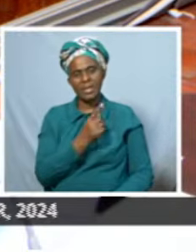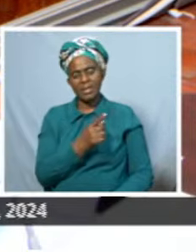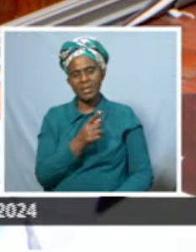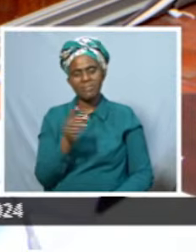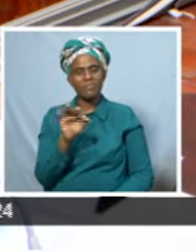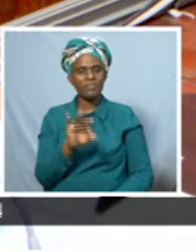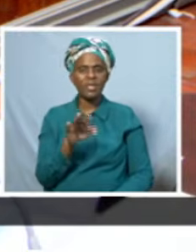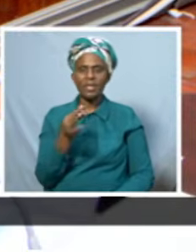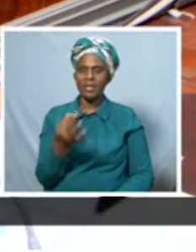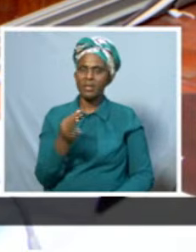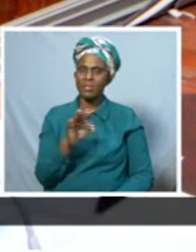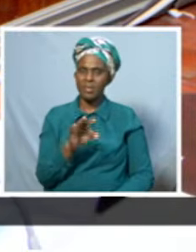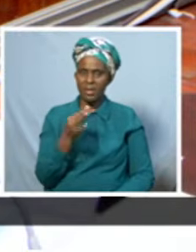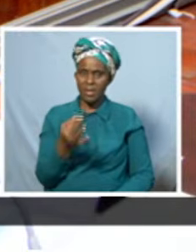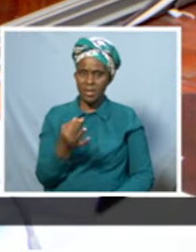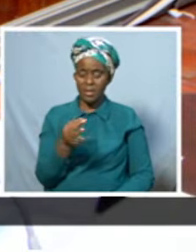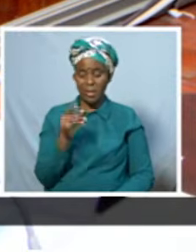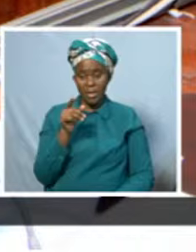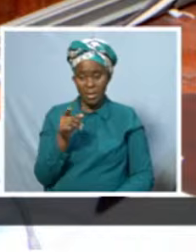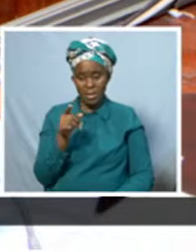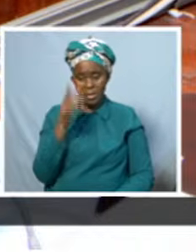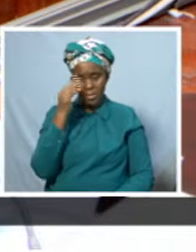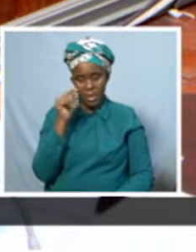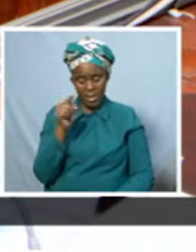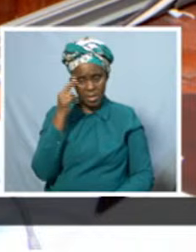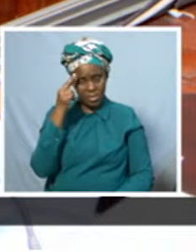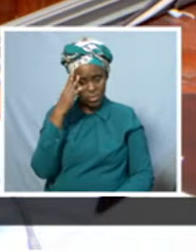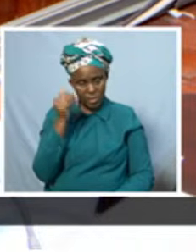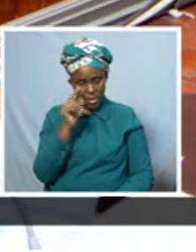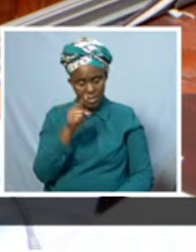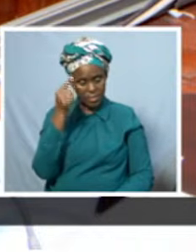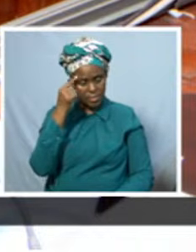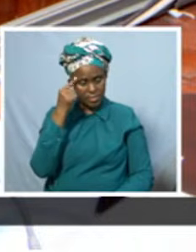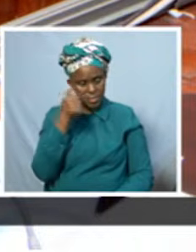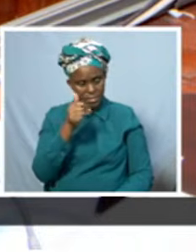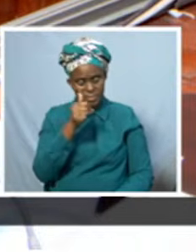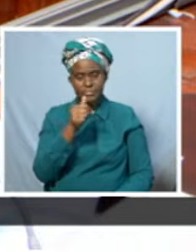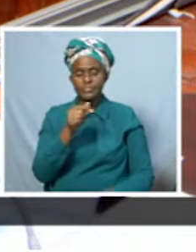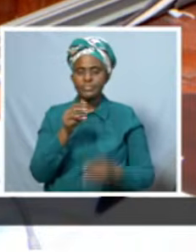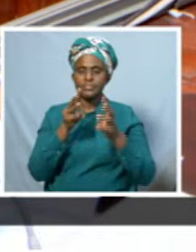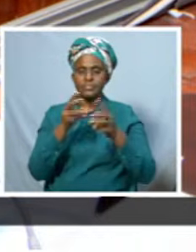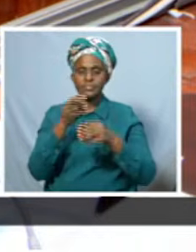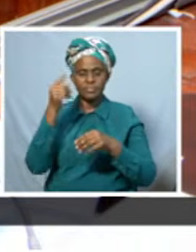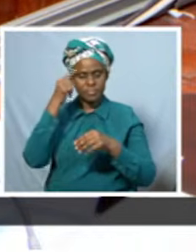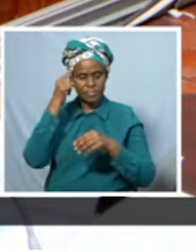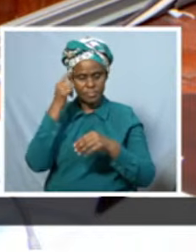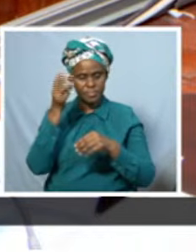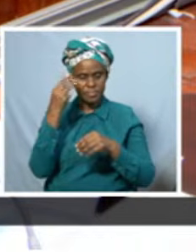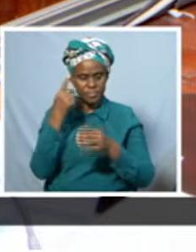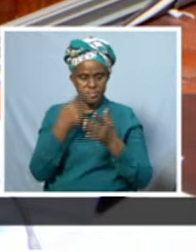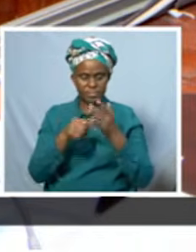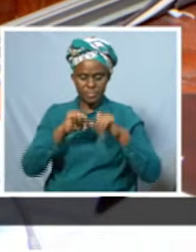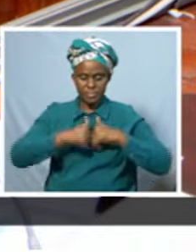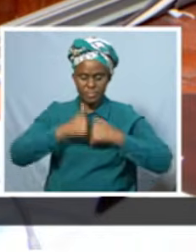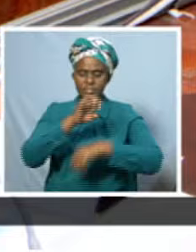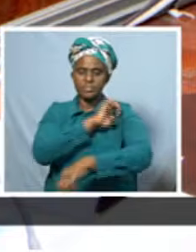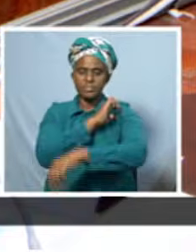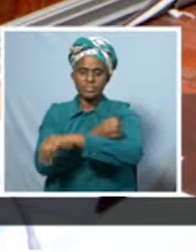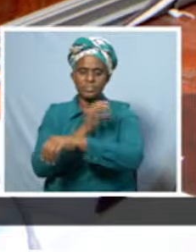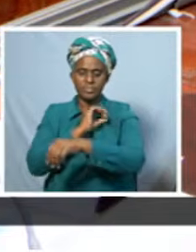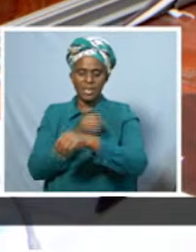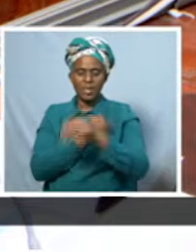fair. And the essence, the government, the position, the direction of government was that we empower